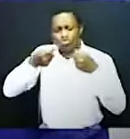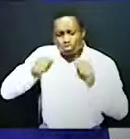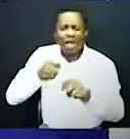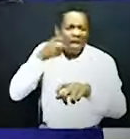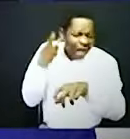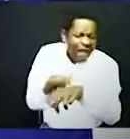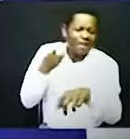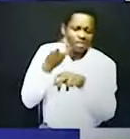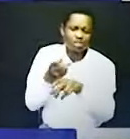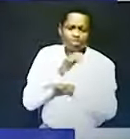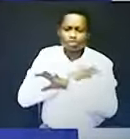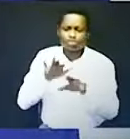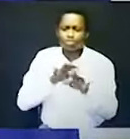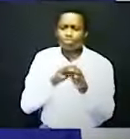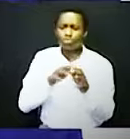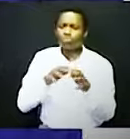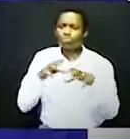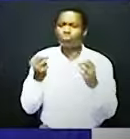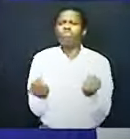Reposition your